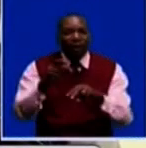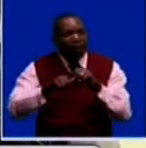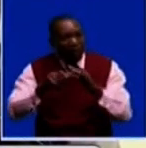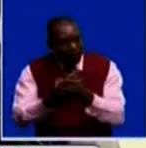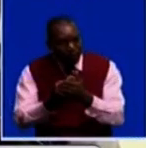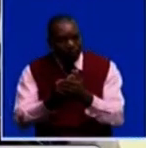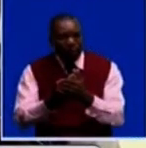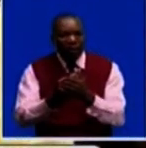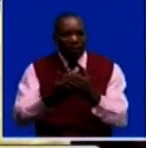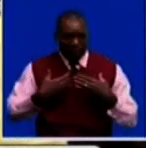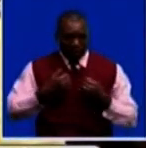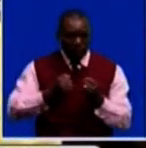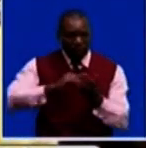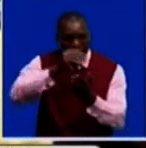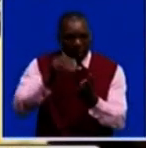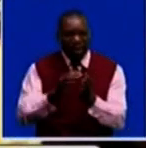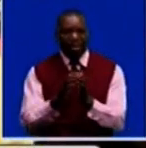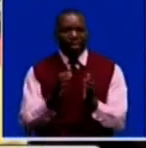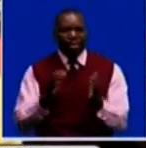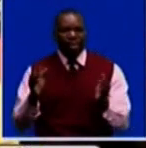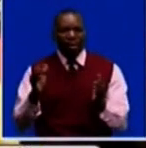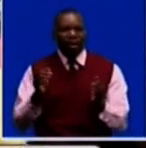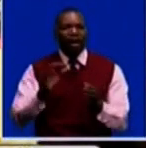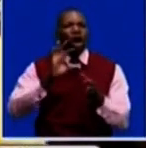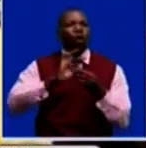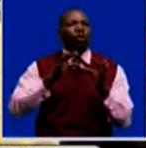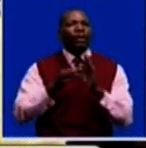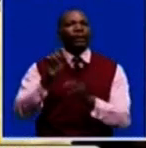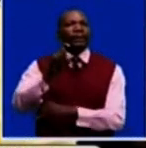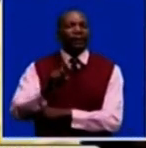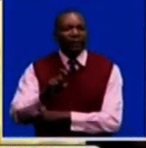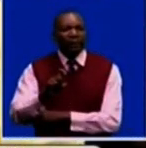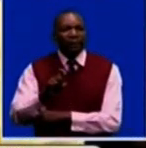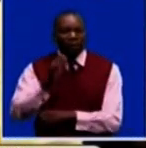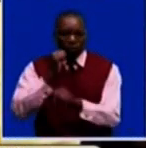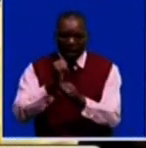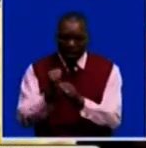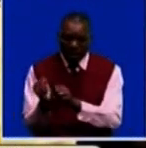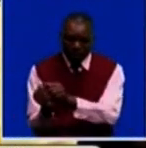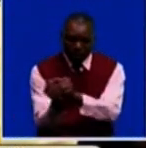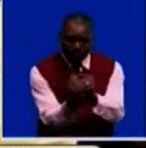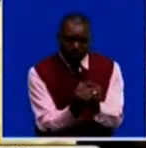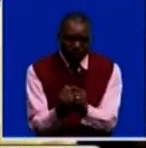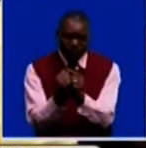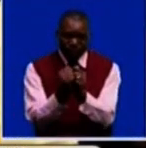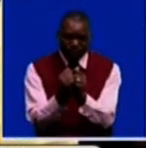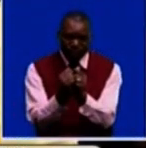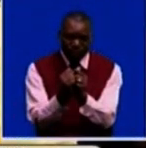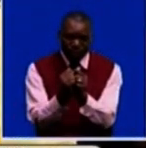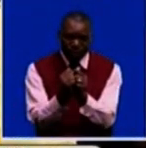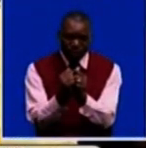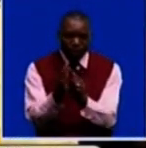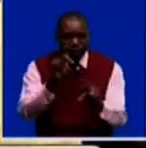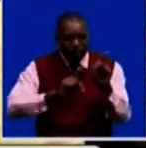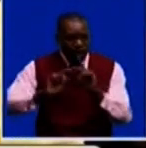health facilities. And this requires the coordination and synergies of working together with all the players.